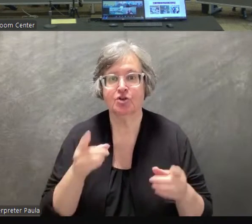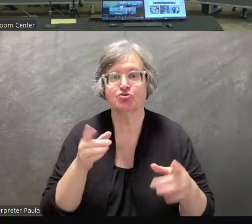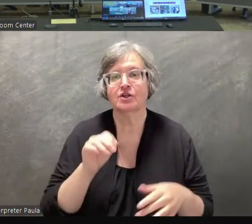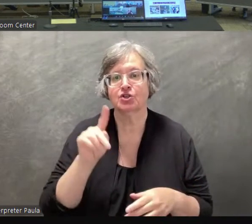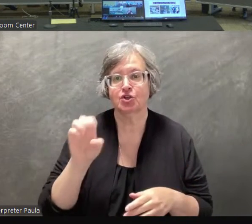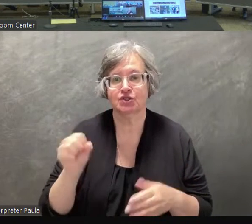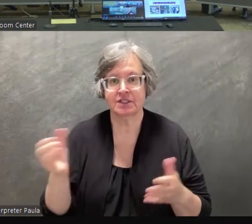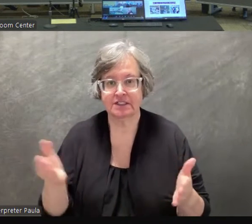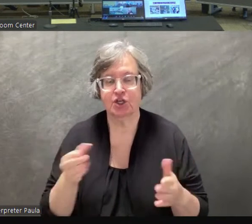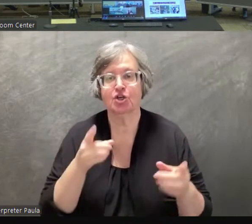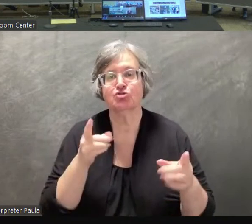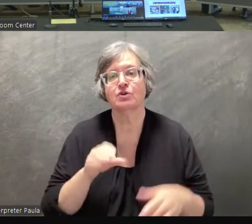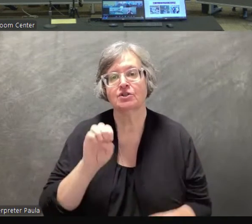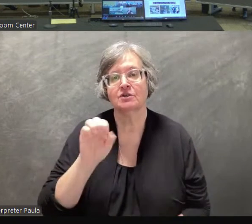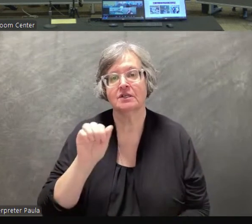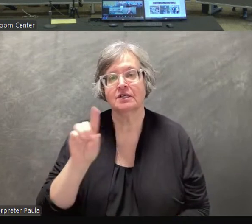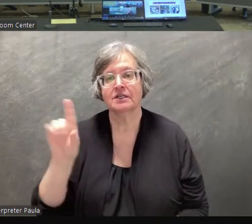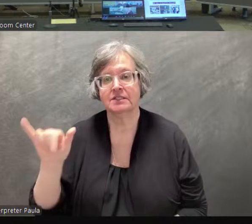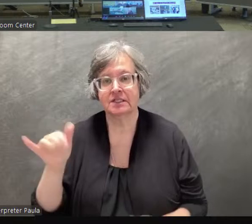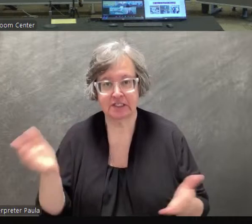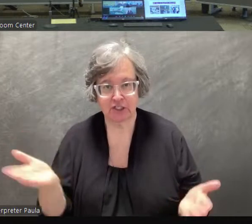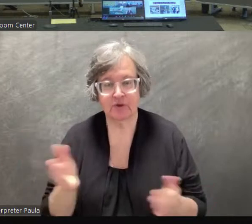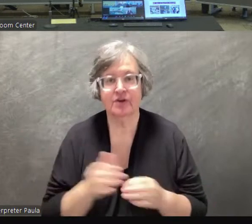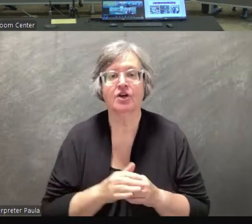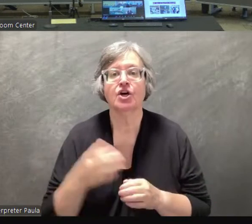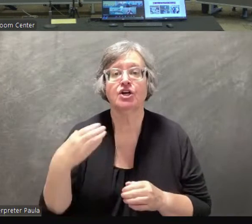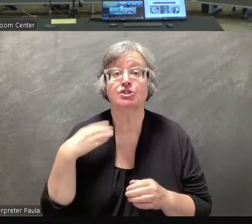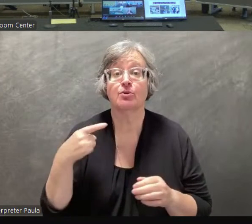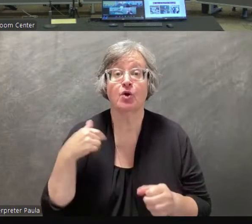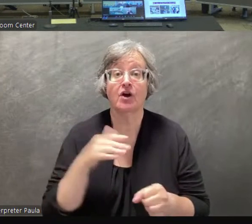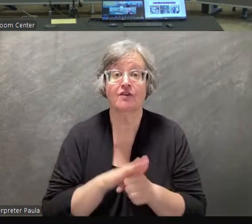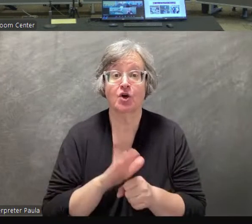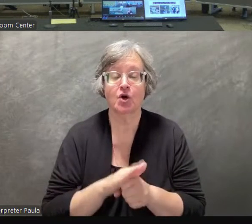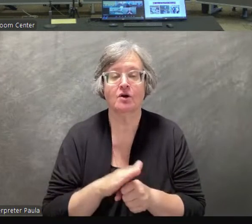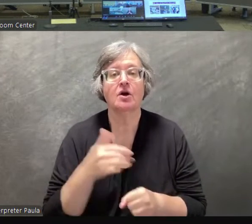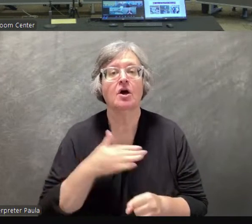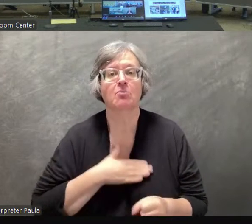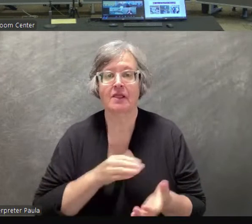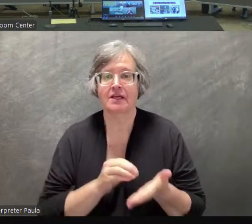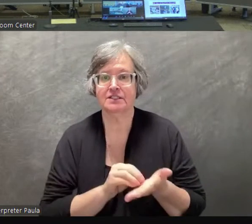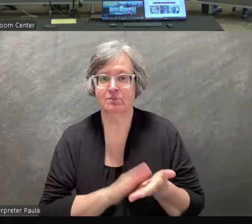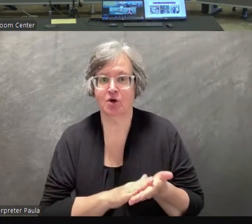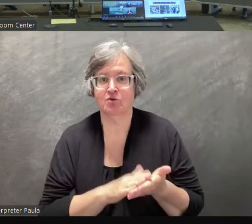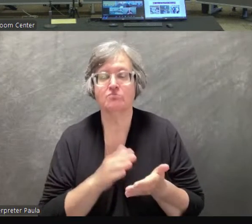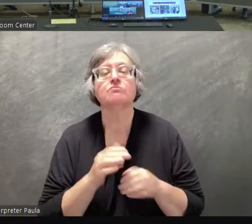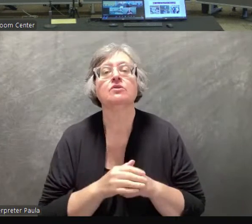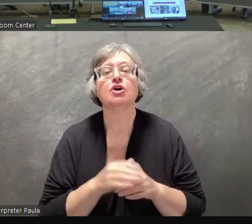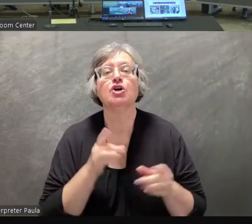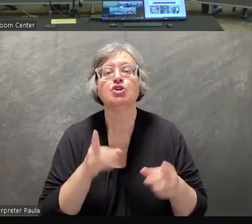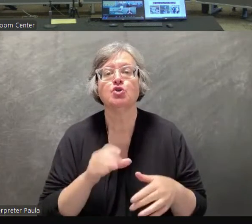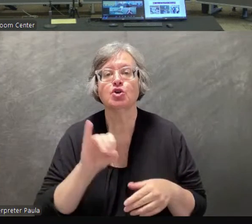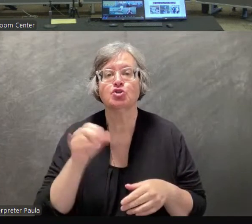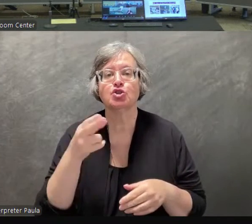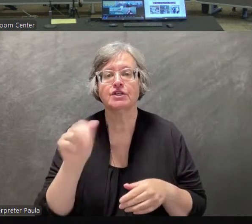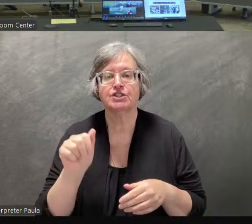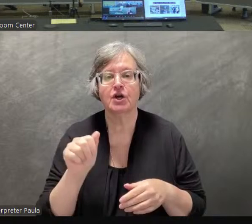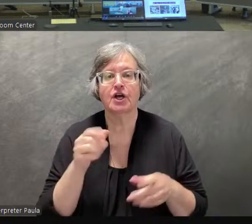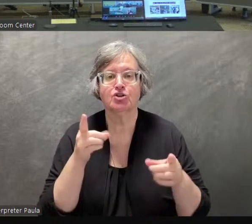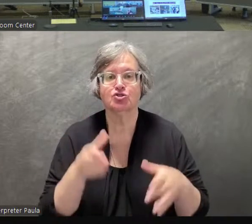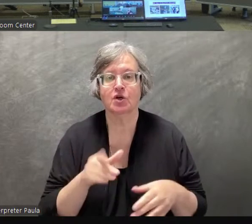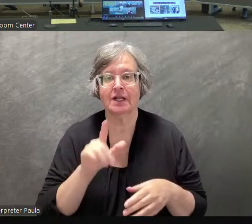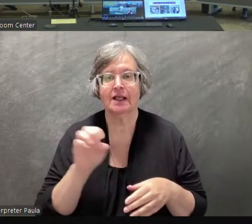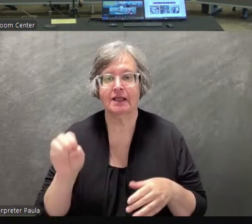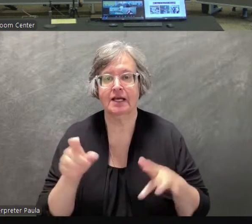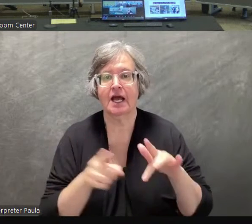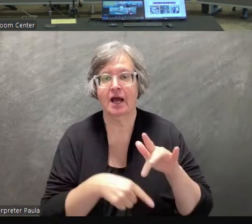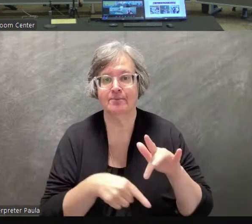Here. Director Eady, Here. Chairman Barclay, you do have a quorum. We will note for the record that Director Ja is absent and Director Michelle